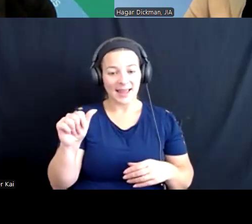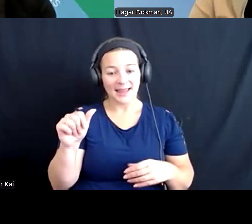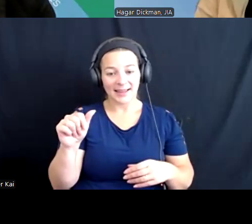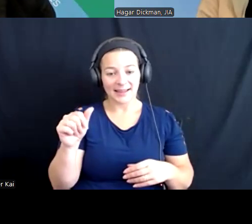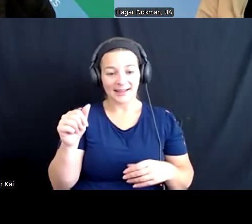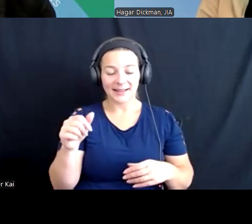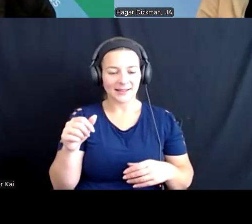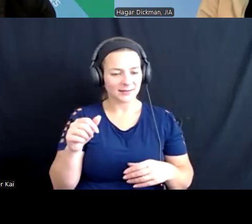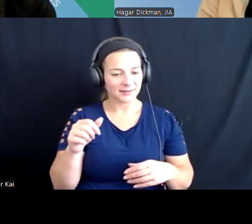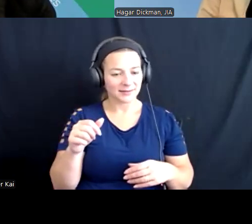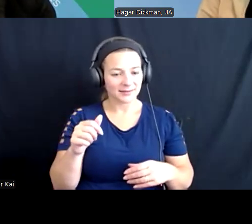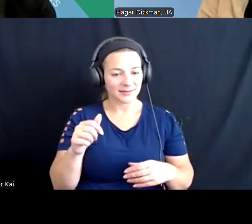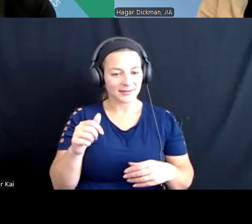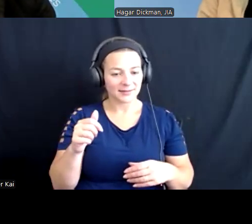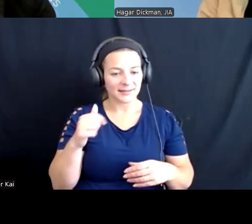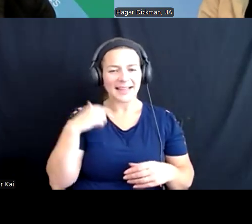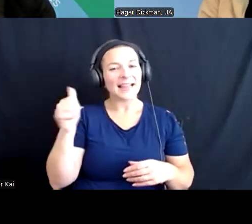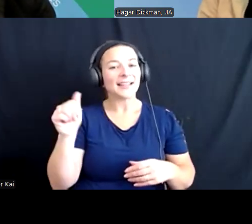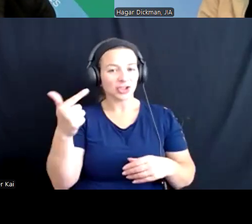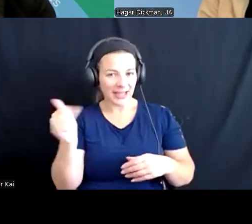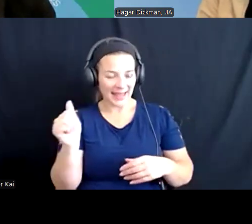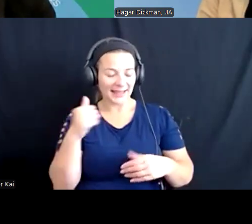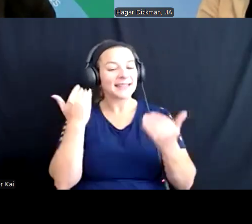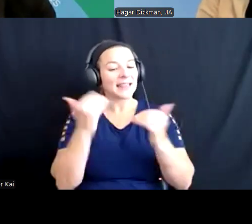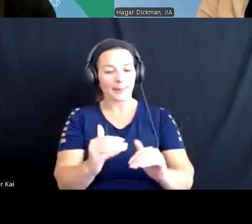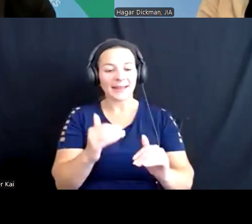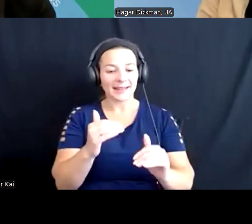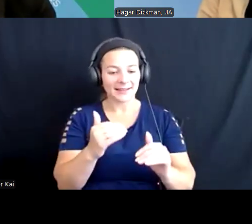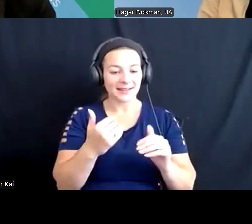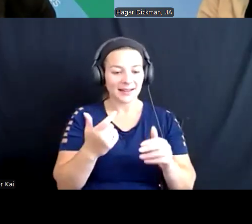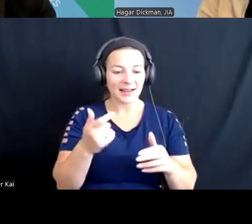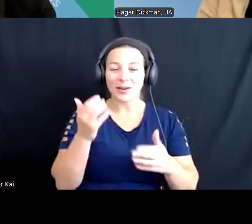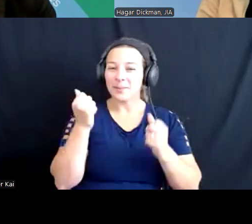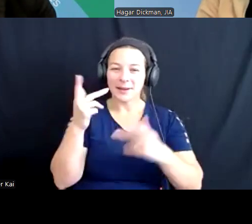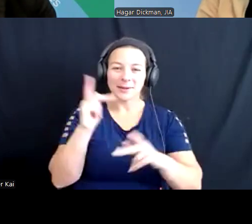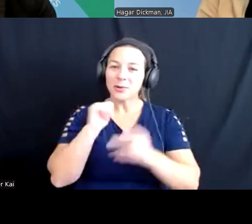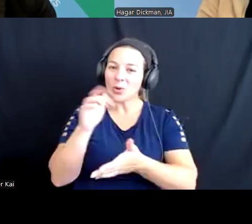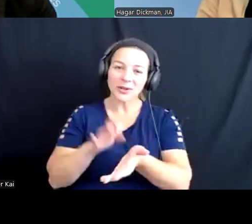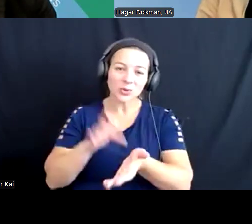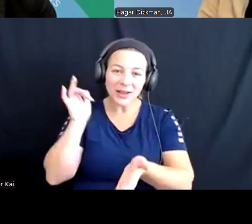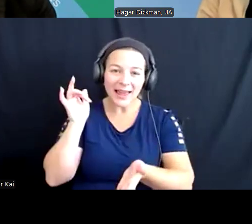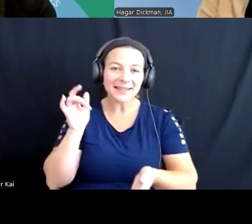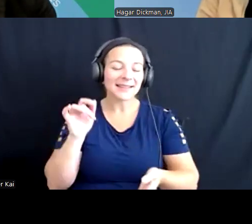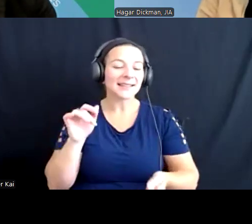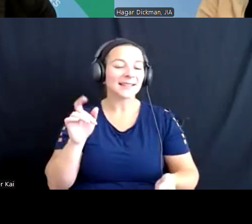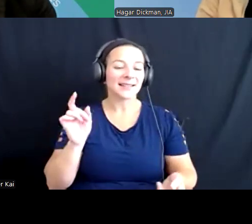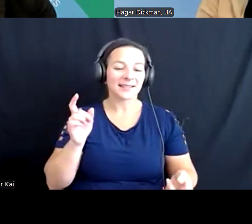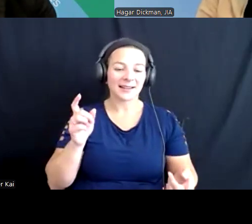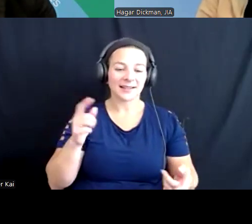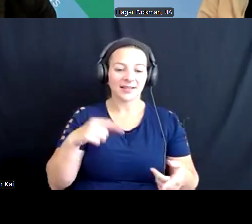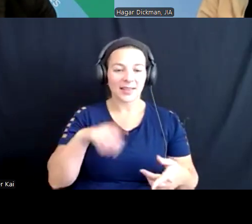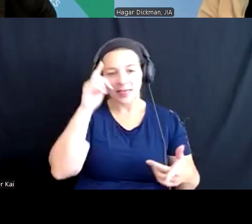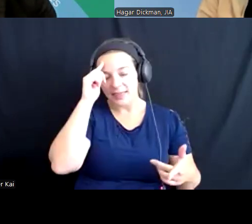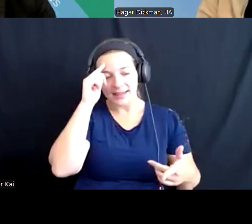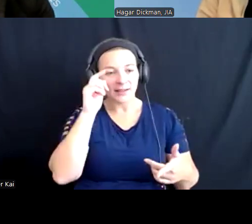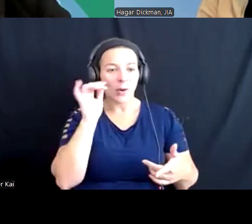so limited. And I think a lot of people, because they don't utilize it, and think that, it's an